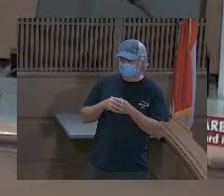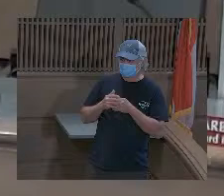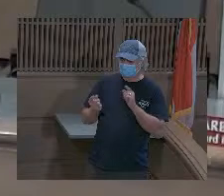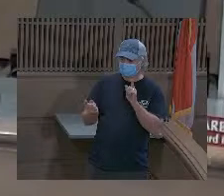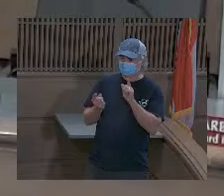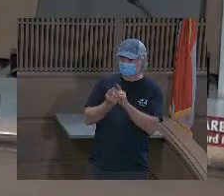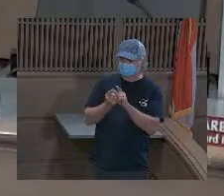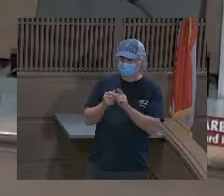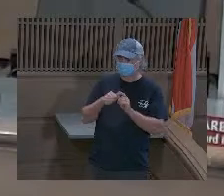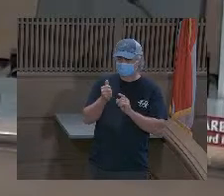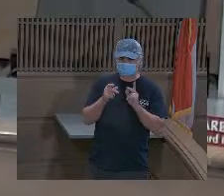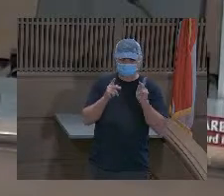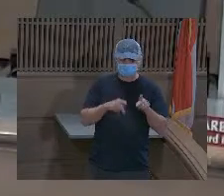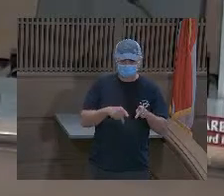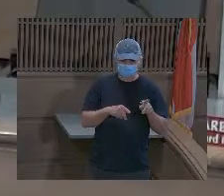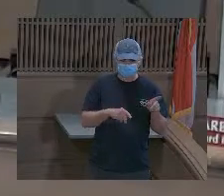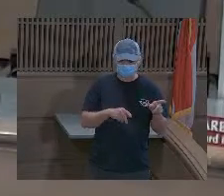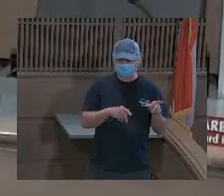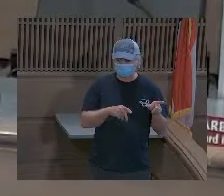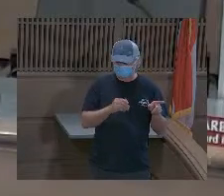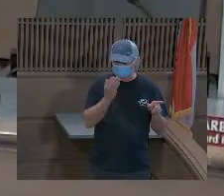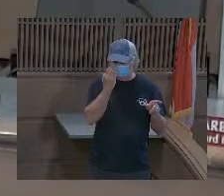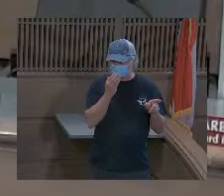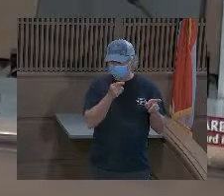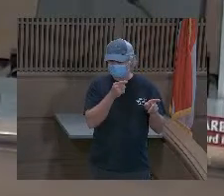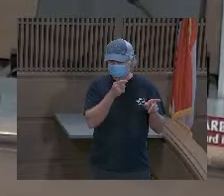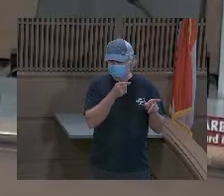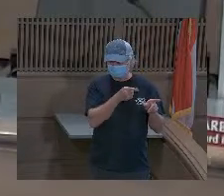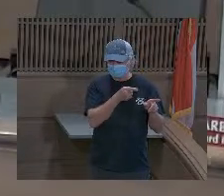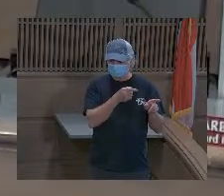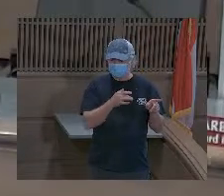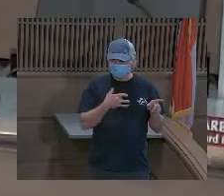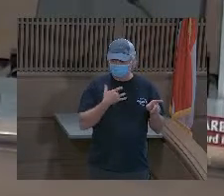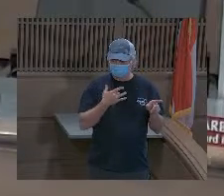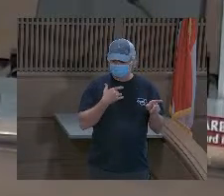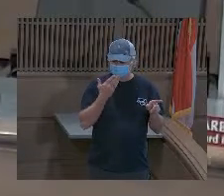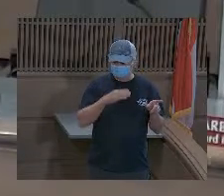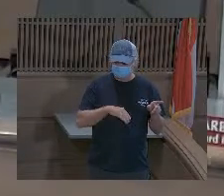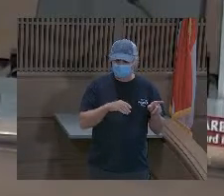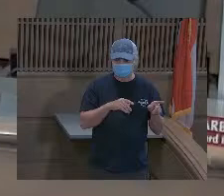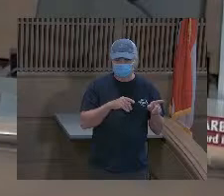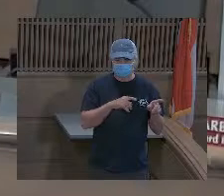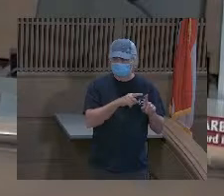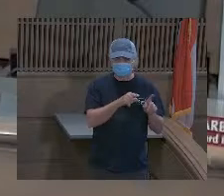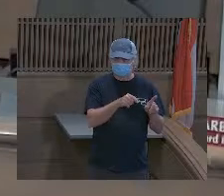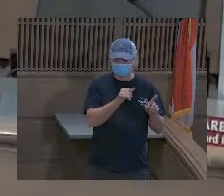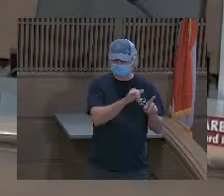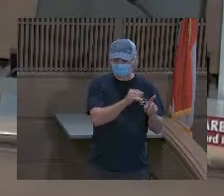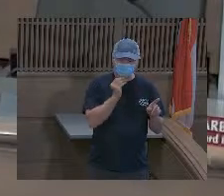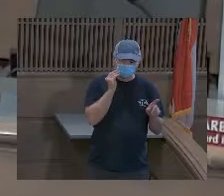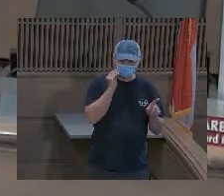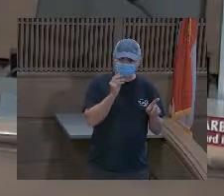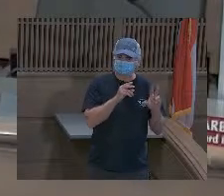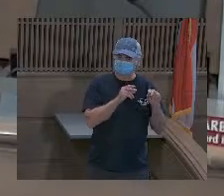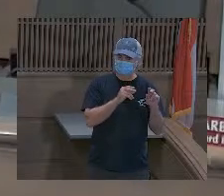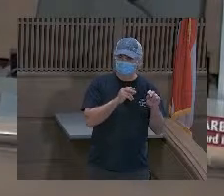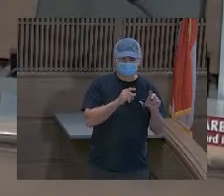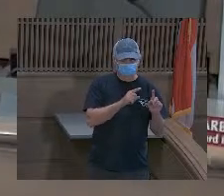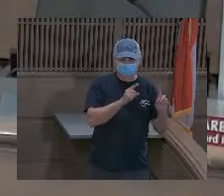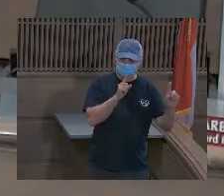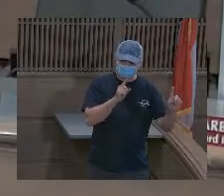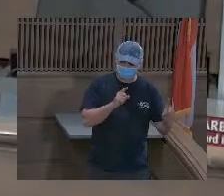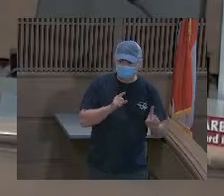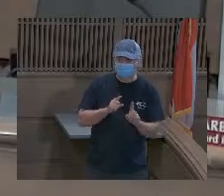And instead of staying home and isolating, that sick individual went out into the community and exposed other